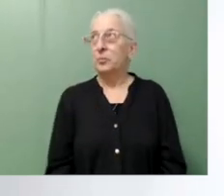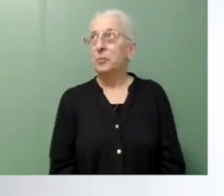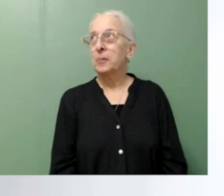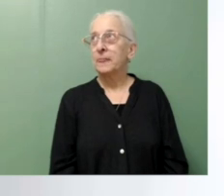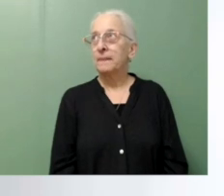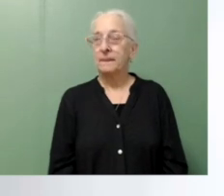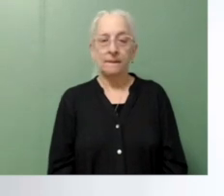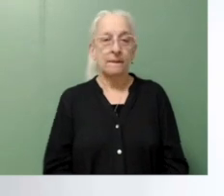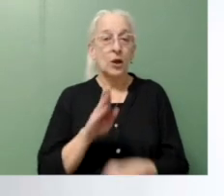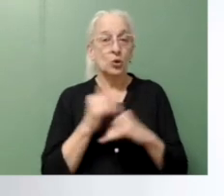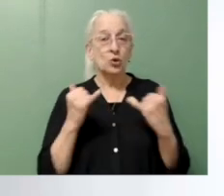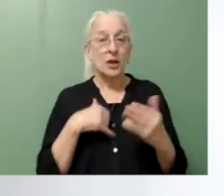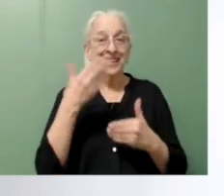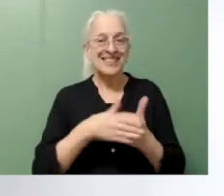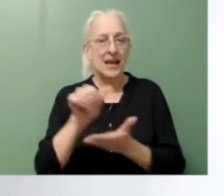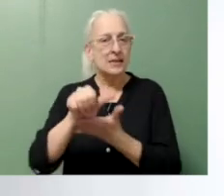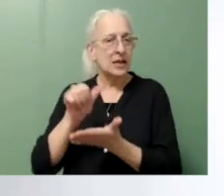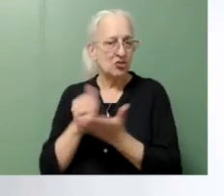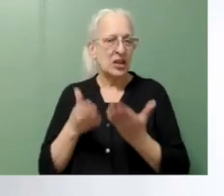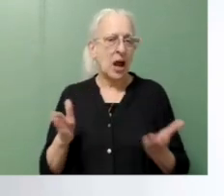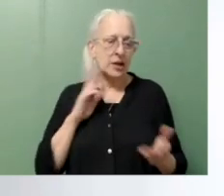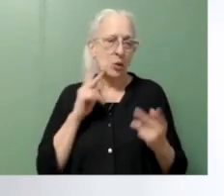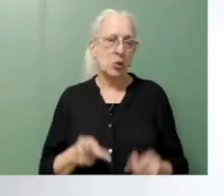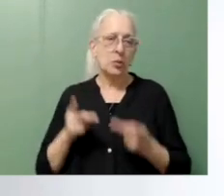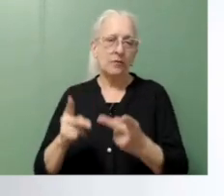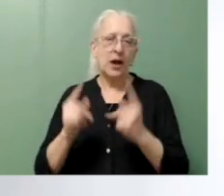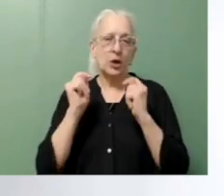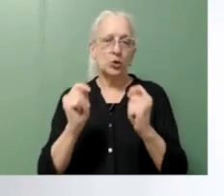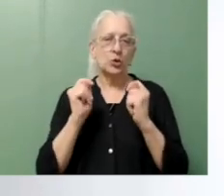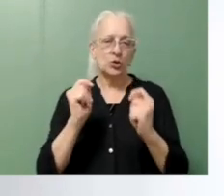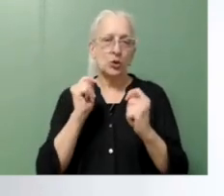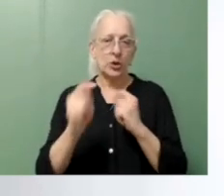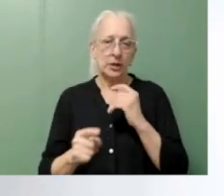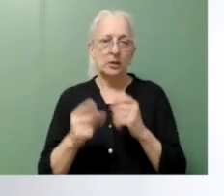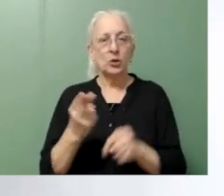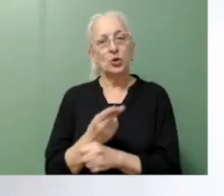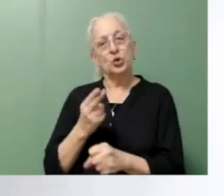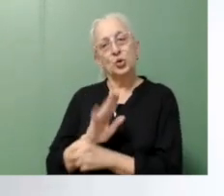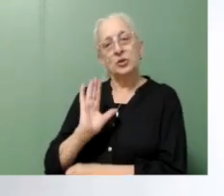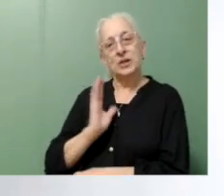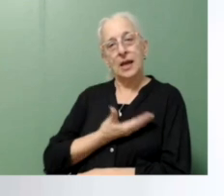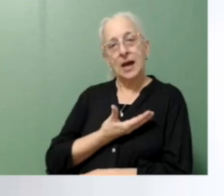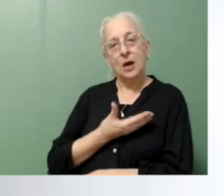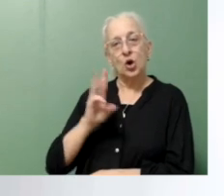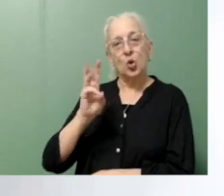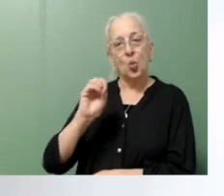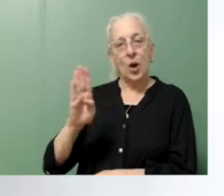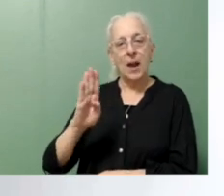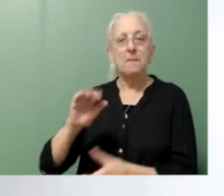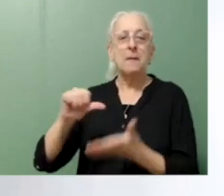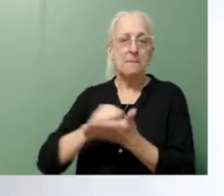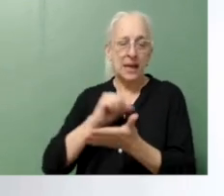In tonight's next agenda item, we'll provide a tutorial of our clean transportation incentives web pages to